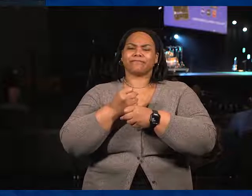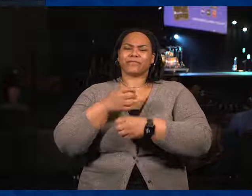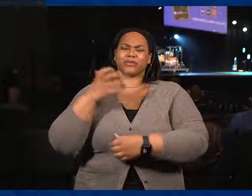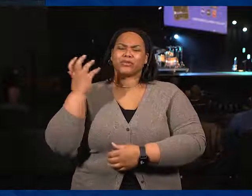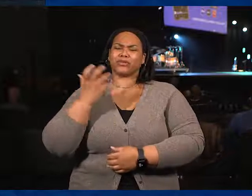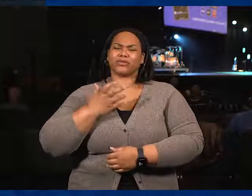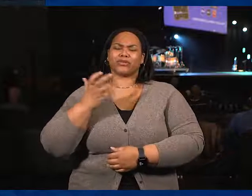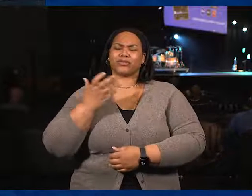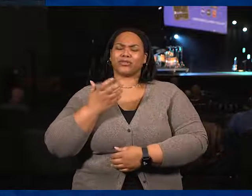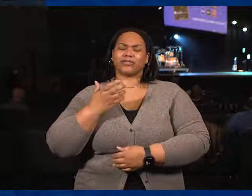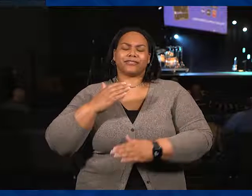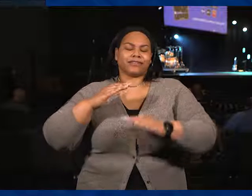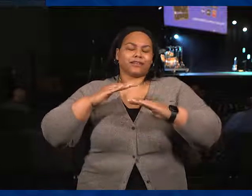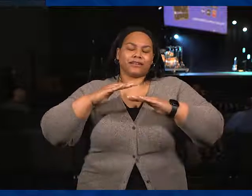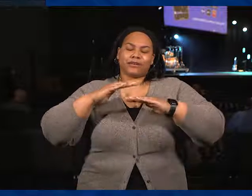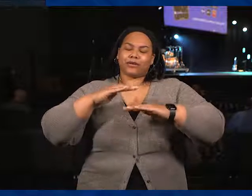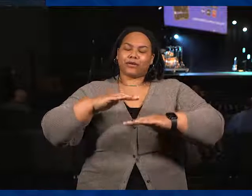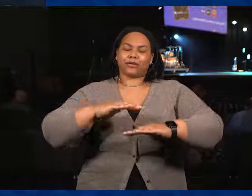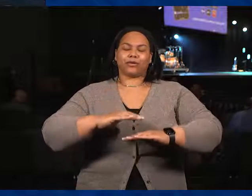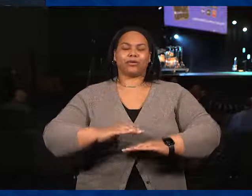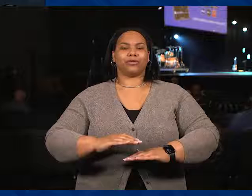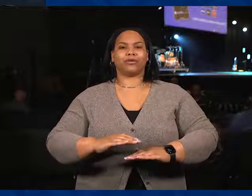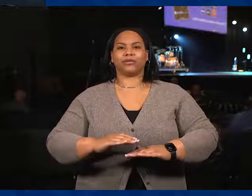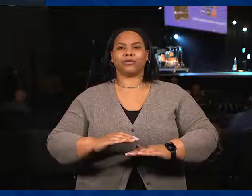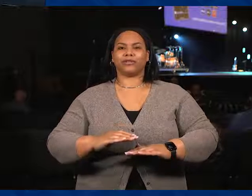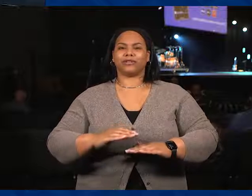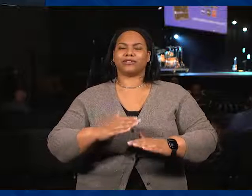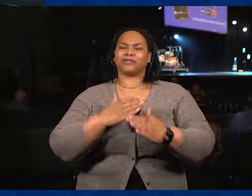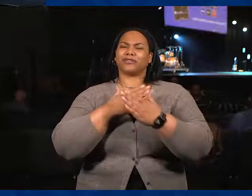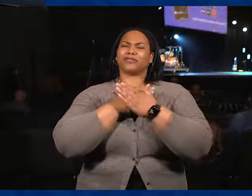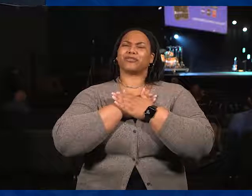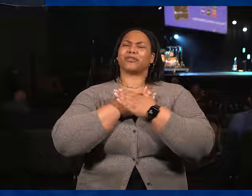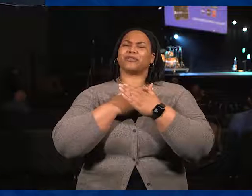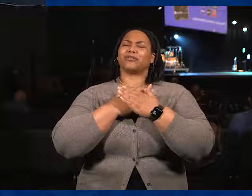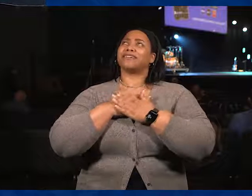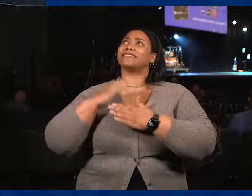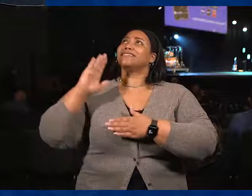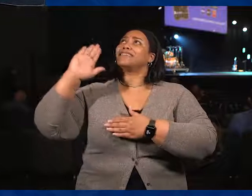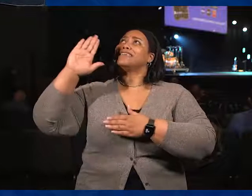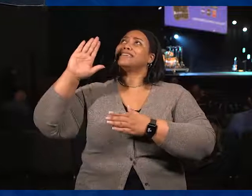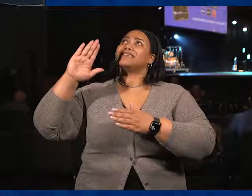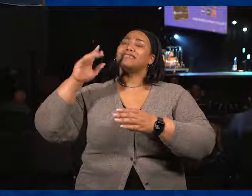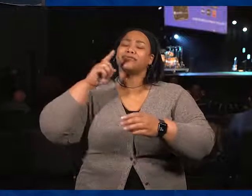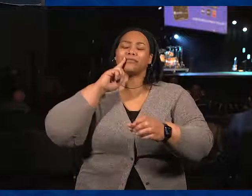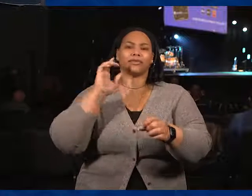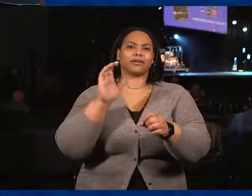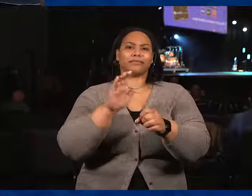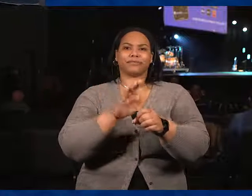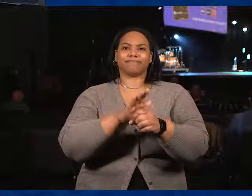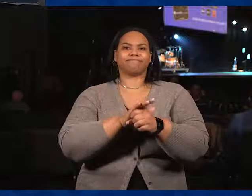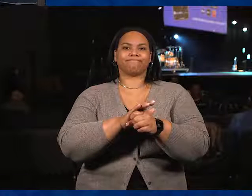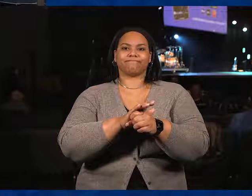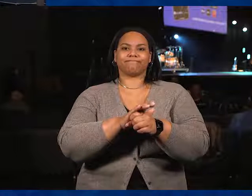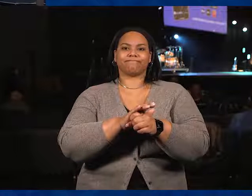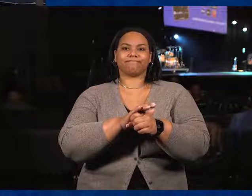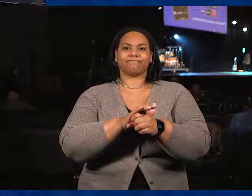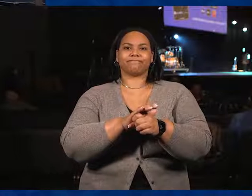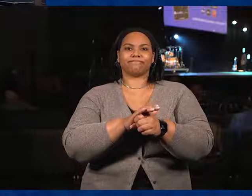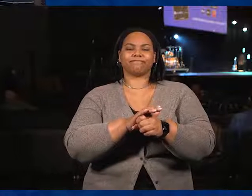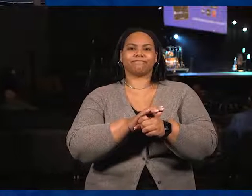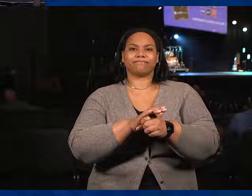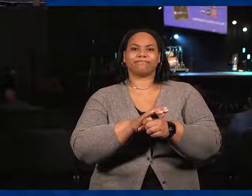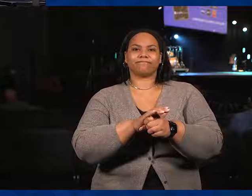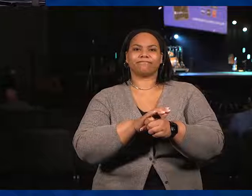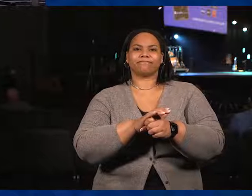just to rest upon his